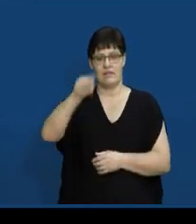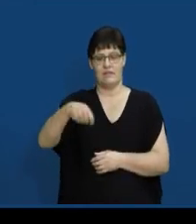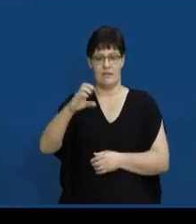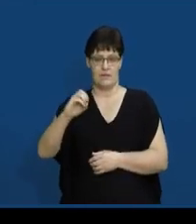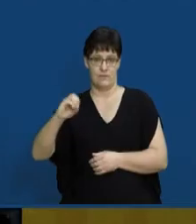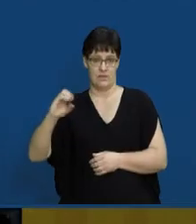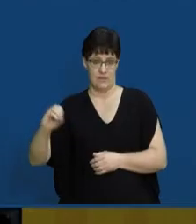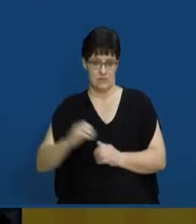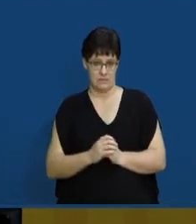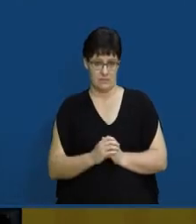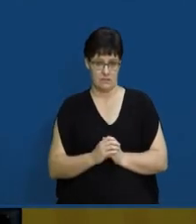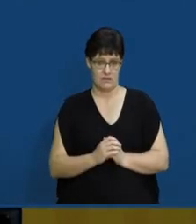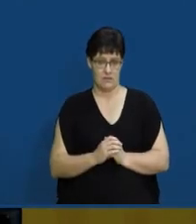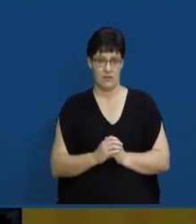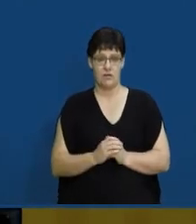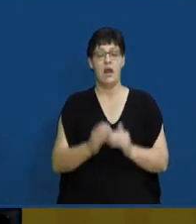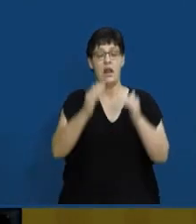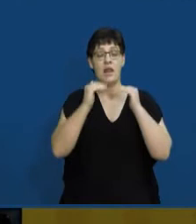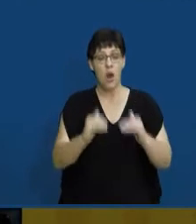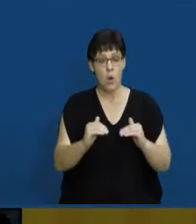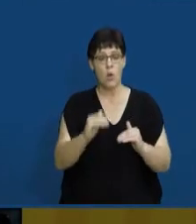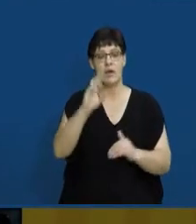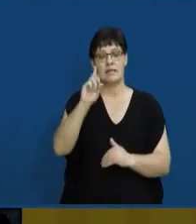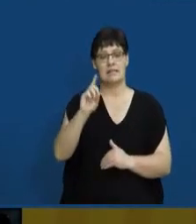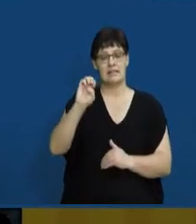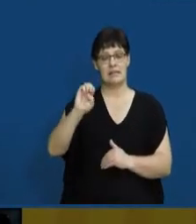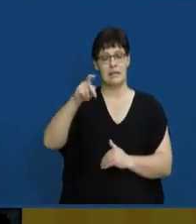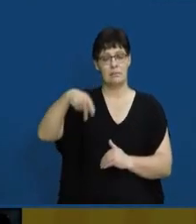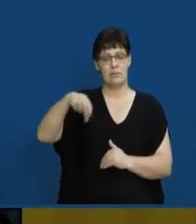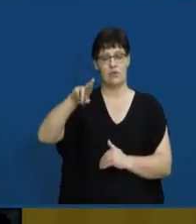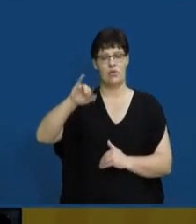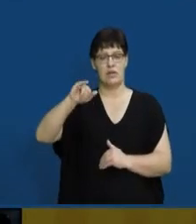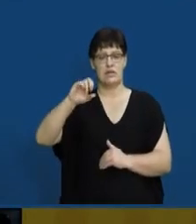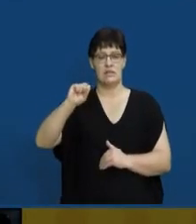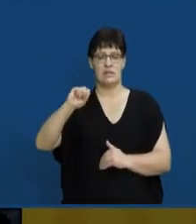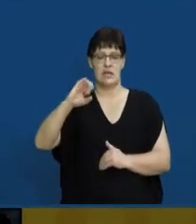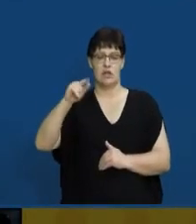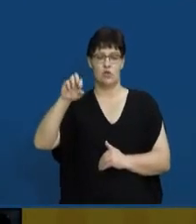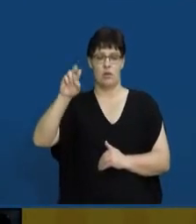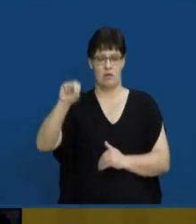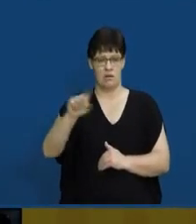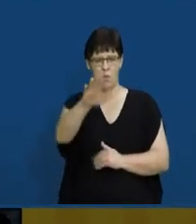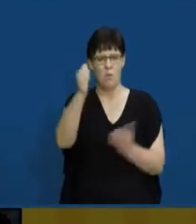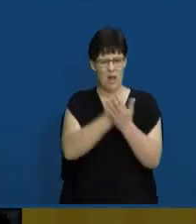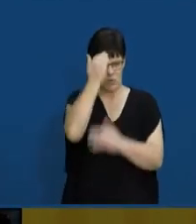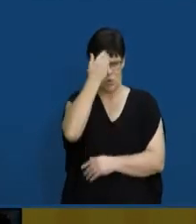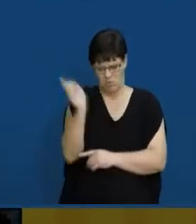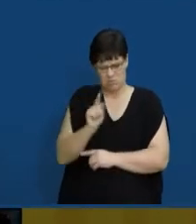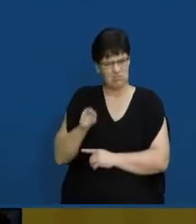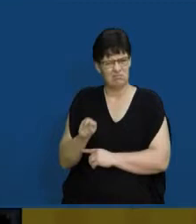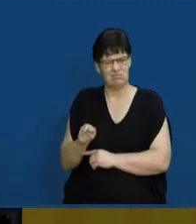right? Now you come to your depreciation. What is it that you need to know about depreciation? Firstly,